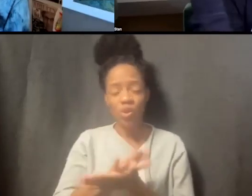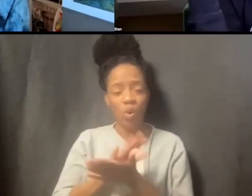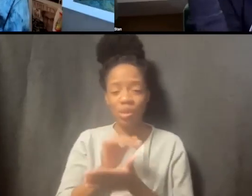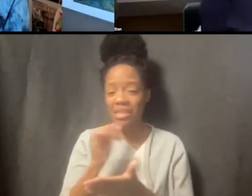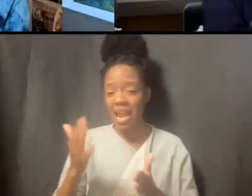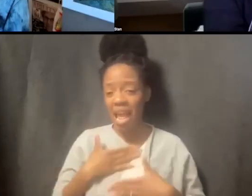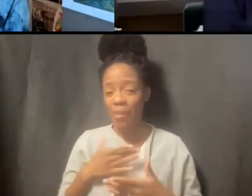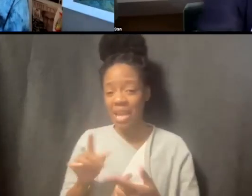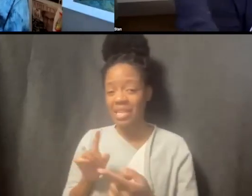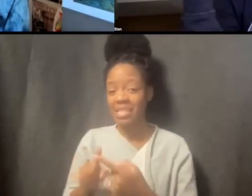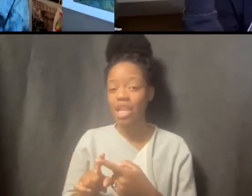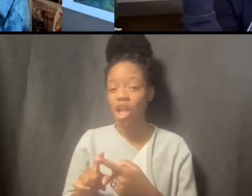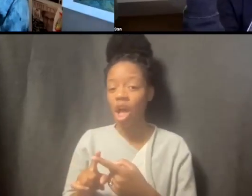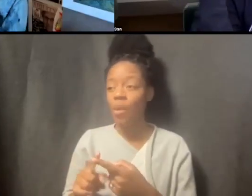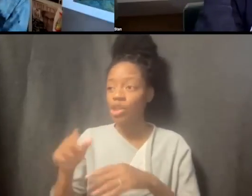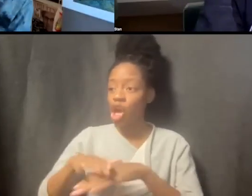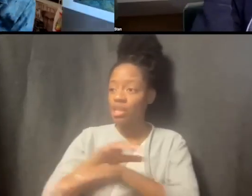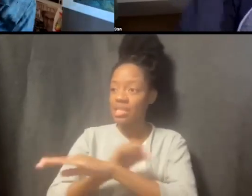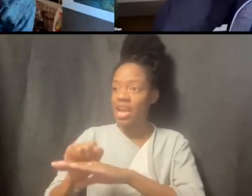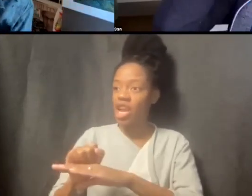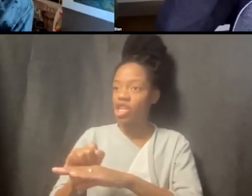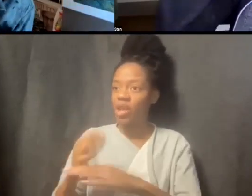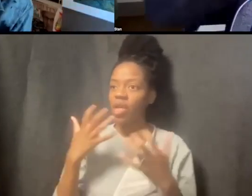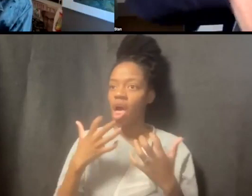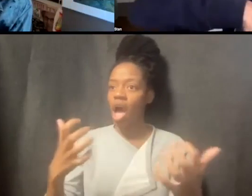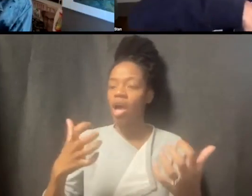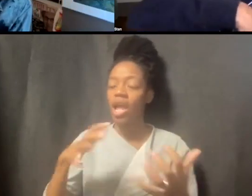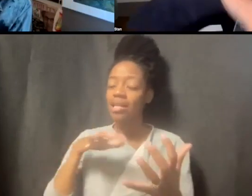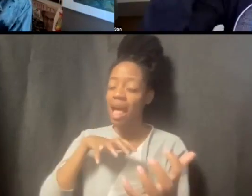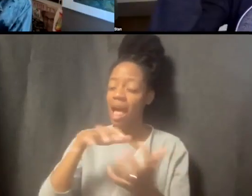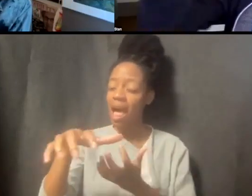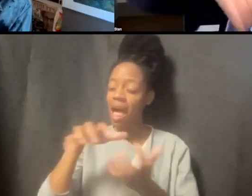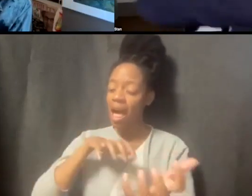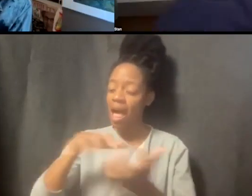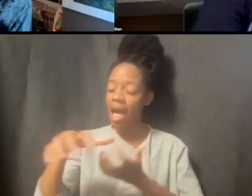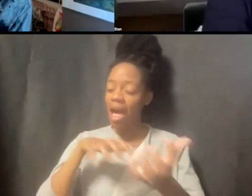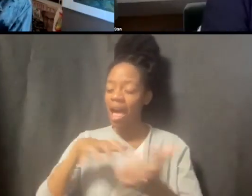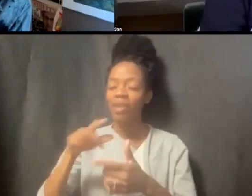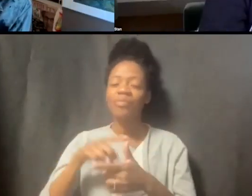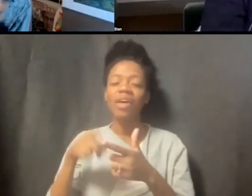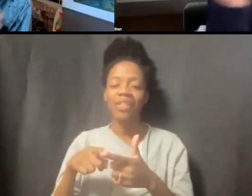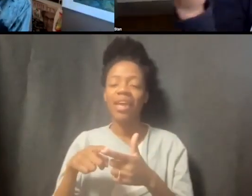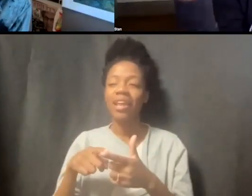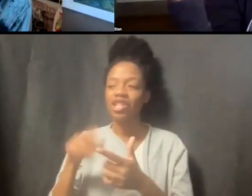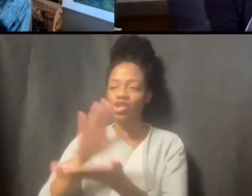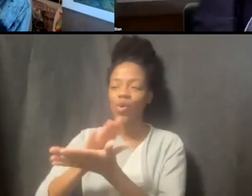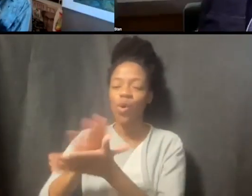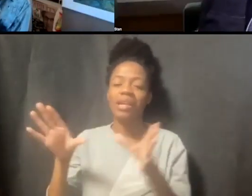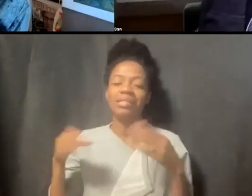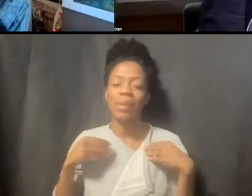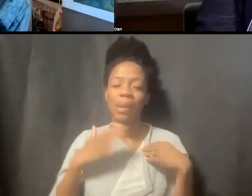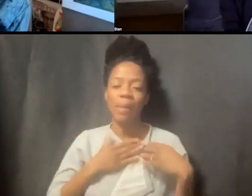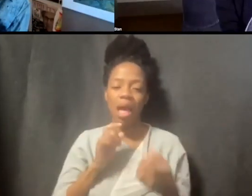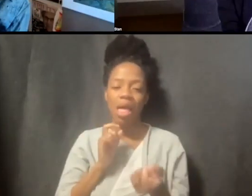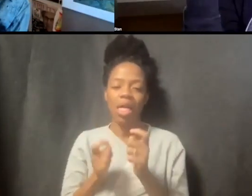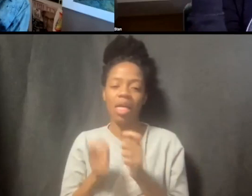went on stage and got all these laughs. Oh. And then they were just like, keep doing it. Do whatever you want to do to the plays. And that really got me. That